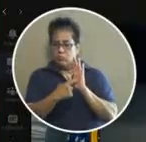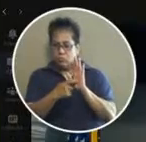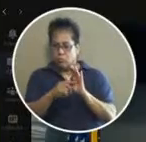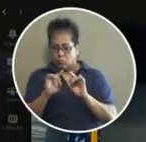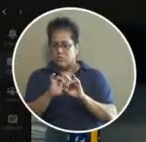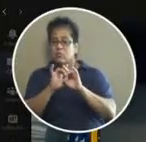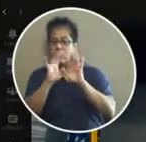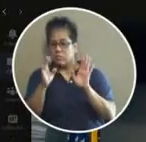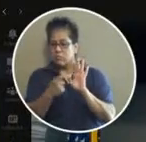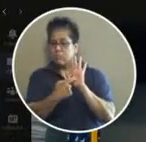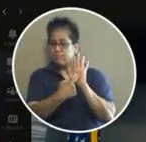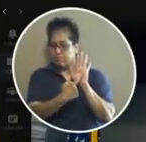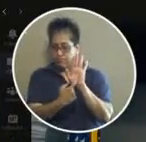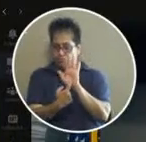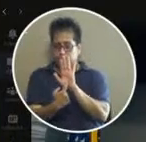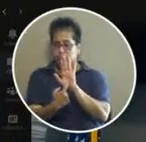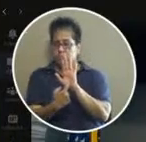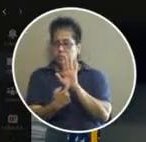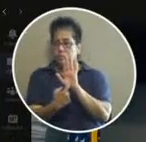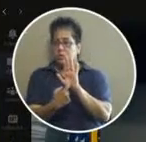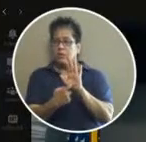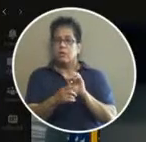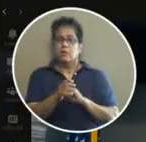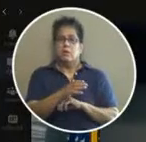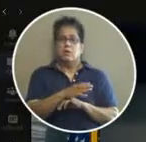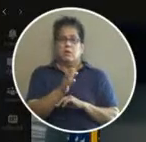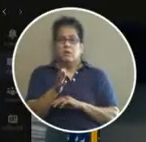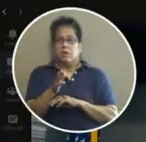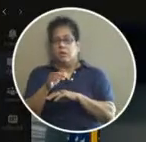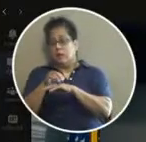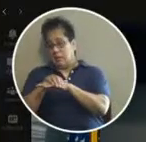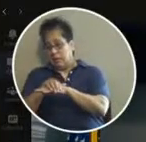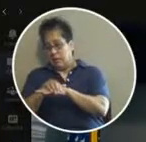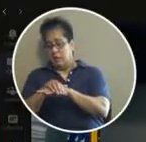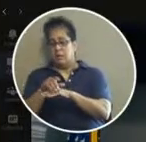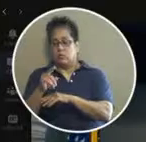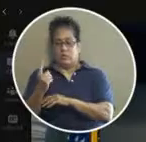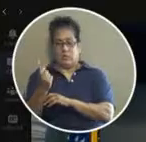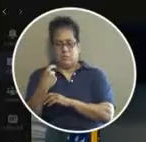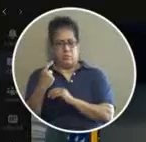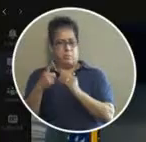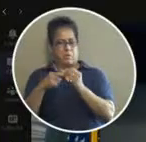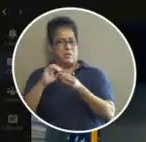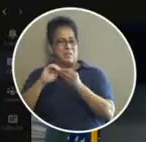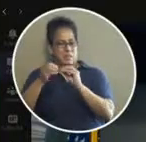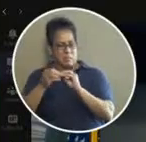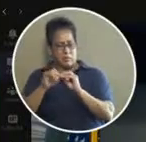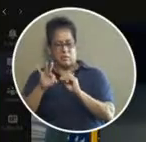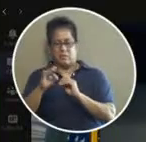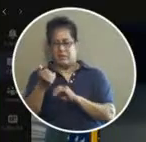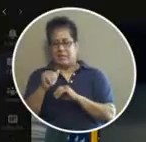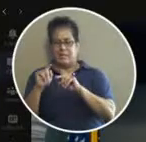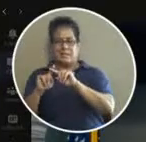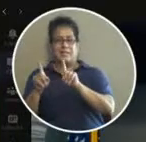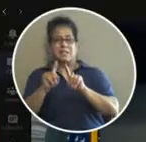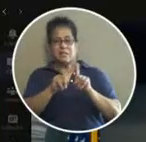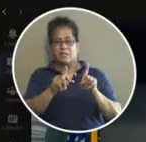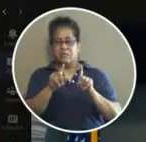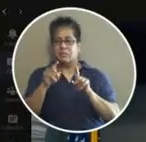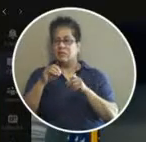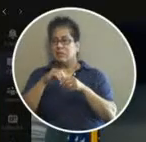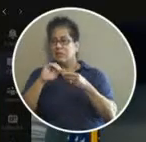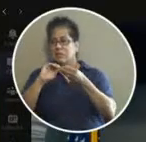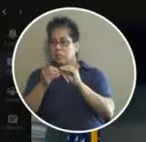muy detallada. And now in English, the question was about the numbers and if there was any difference in the numbers,